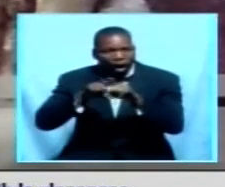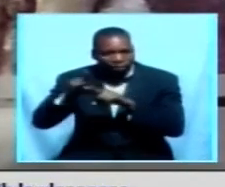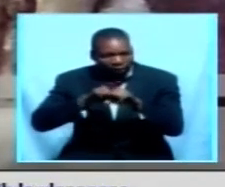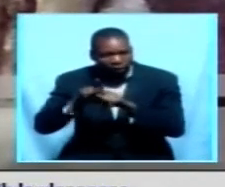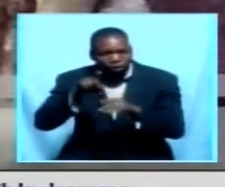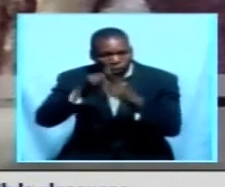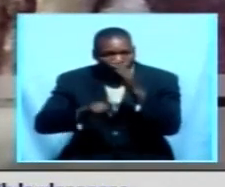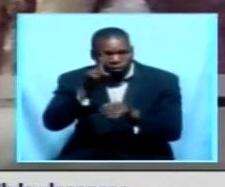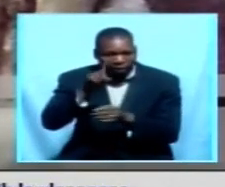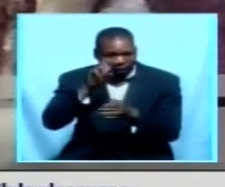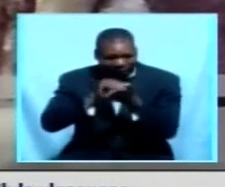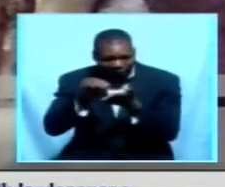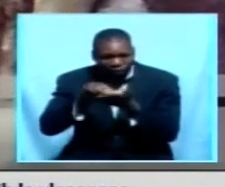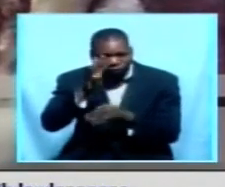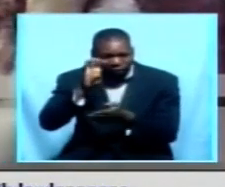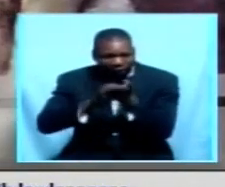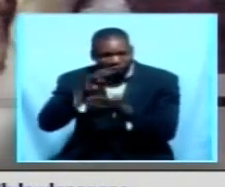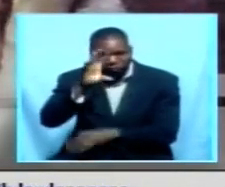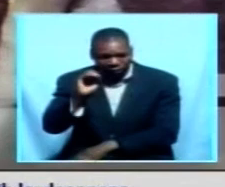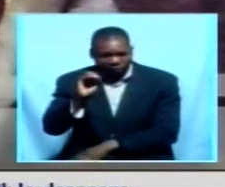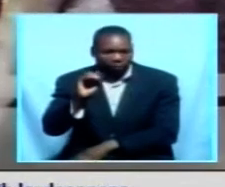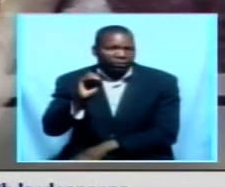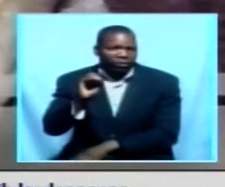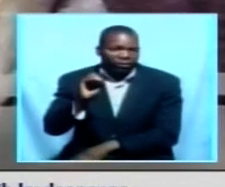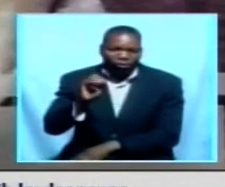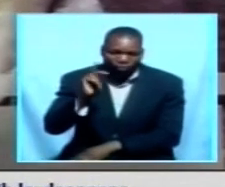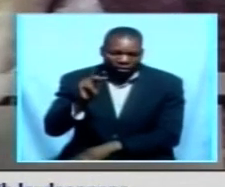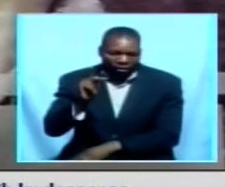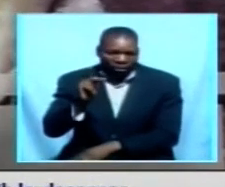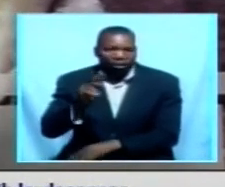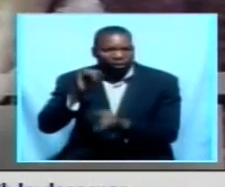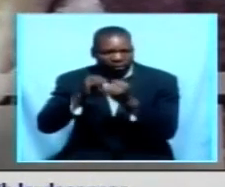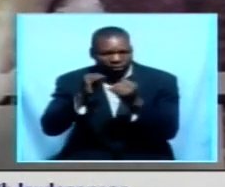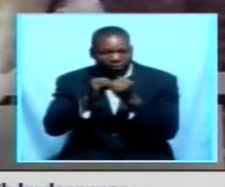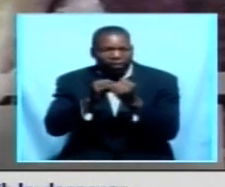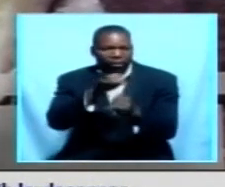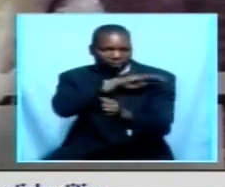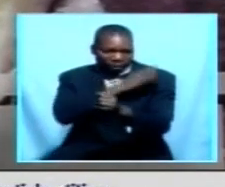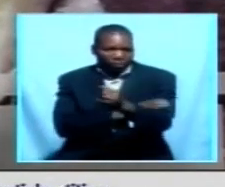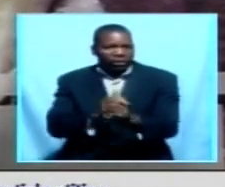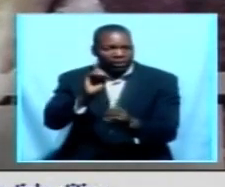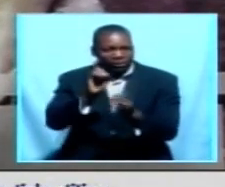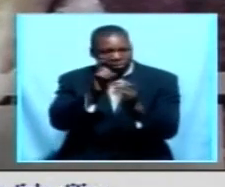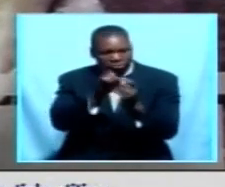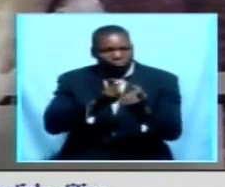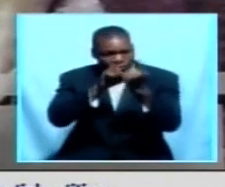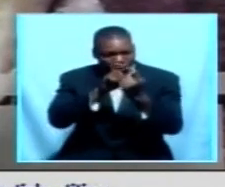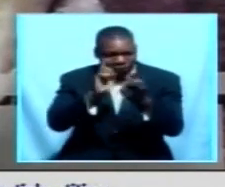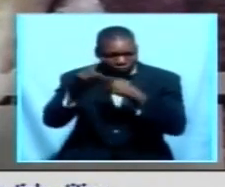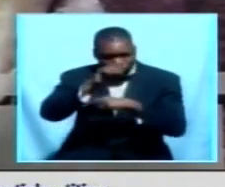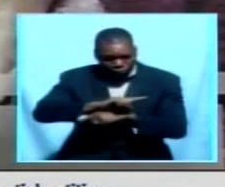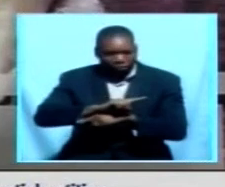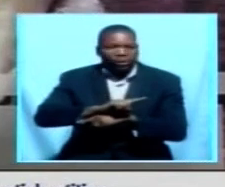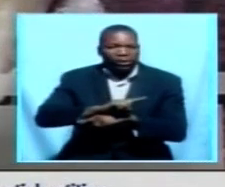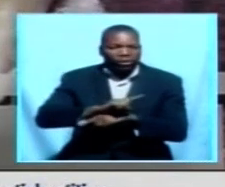1,450,000 kwacha reach competition against Power Dynamos Football Club in September. This follows the draws made today that have also